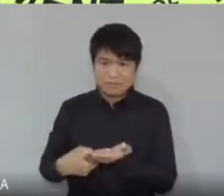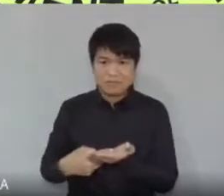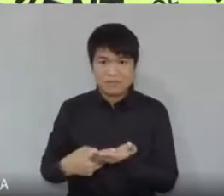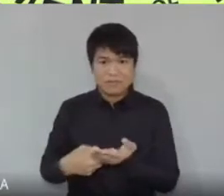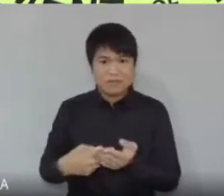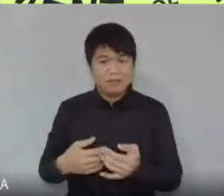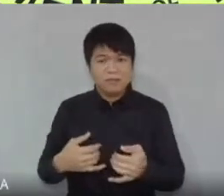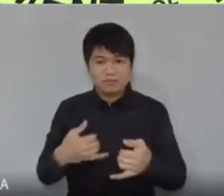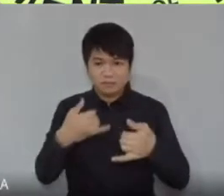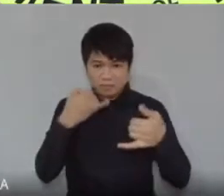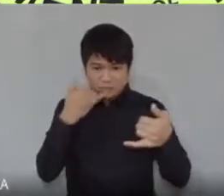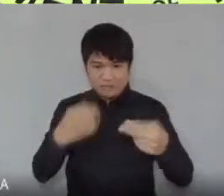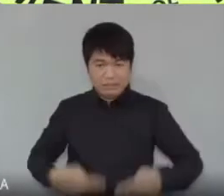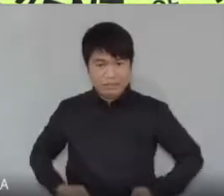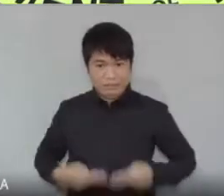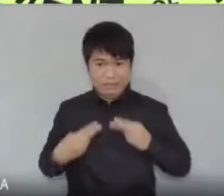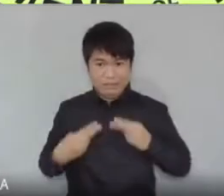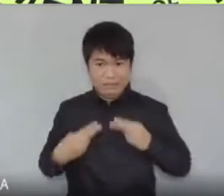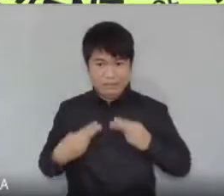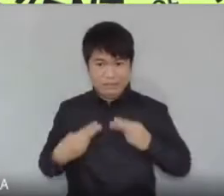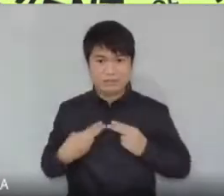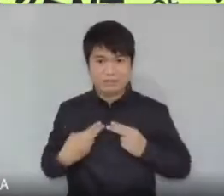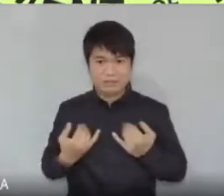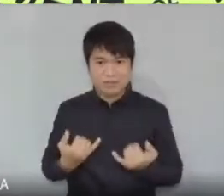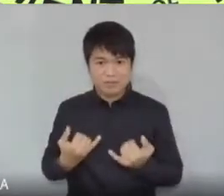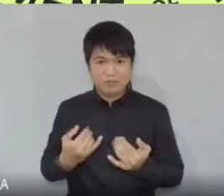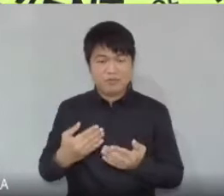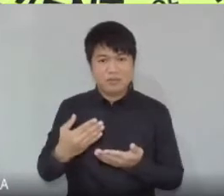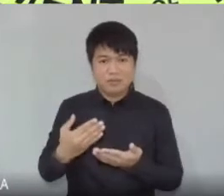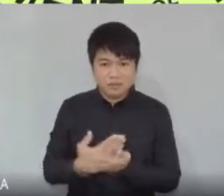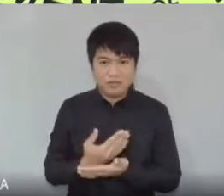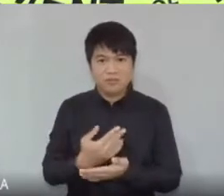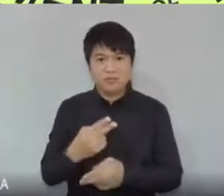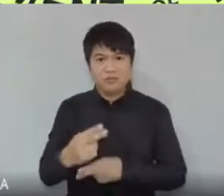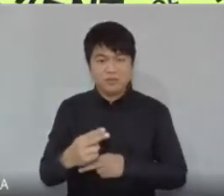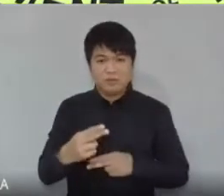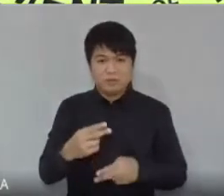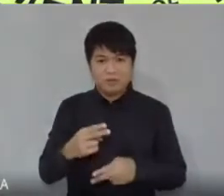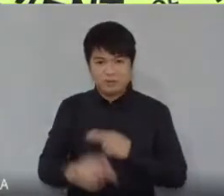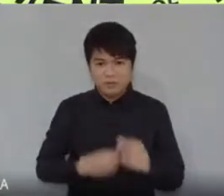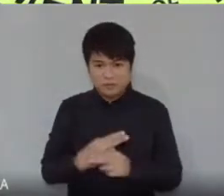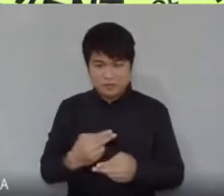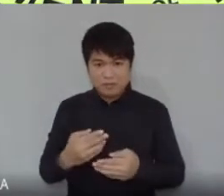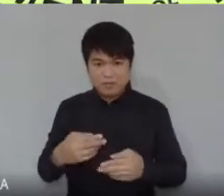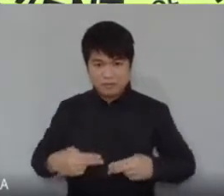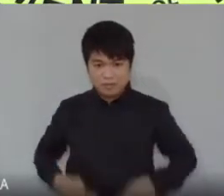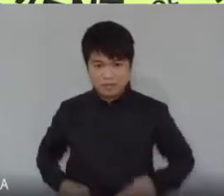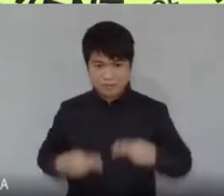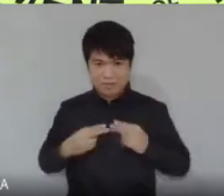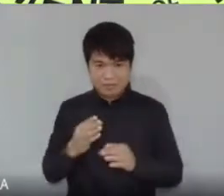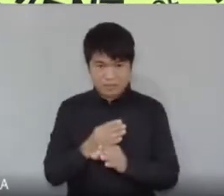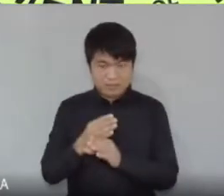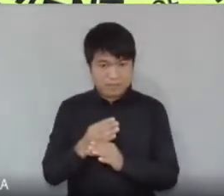initiated if not the collaboration, definitely, of our Department of Health as well as the Department of Science and Technology.